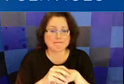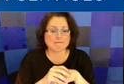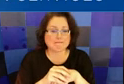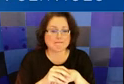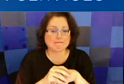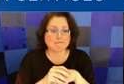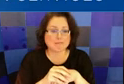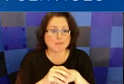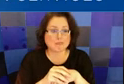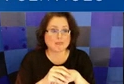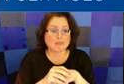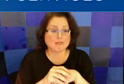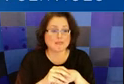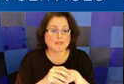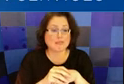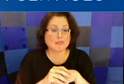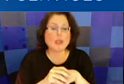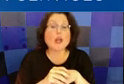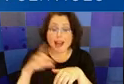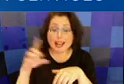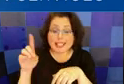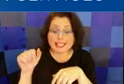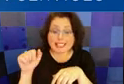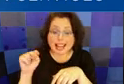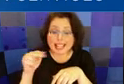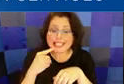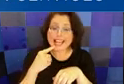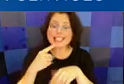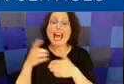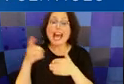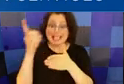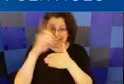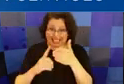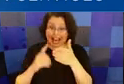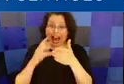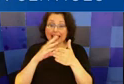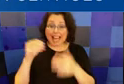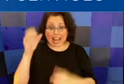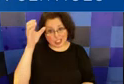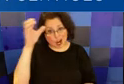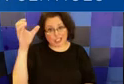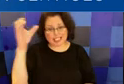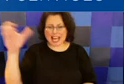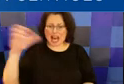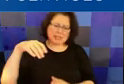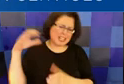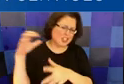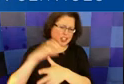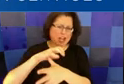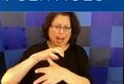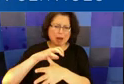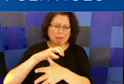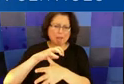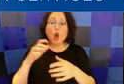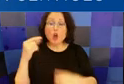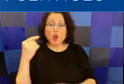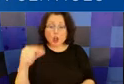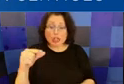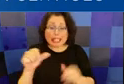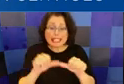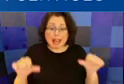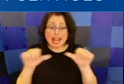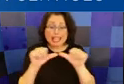Dan DeBone from Port Authority says design and concept is exceptional. Green space and road behind the incline to assist per